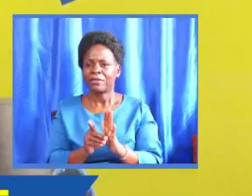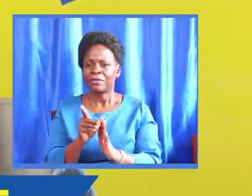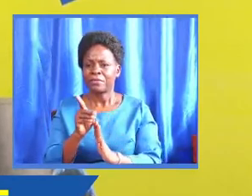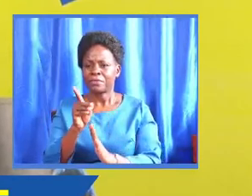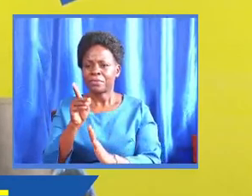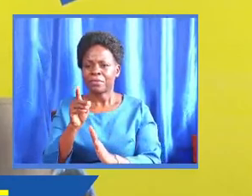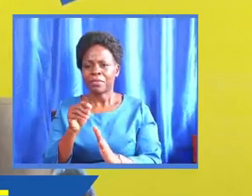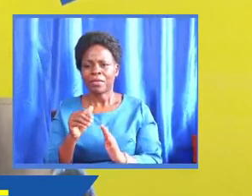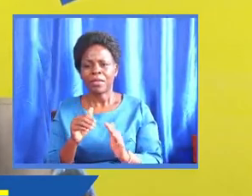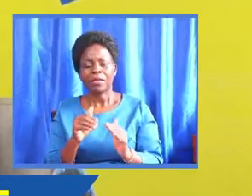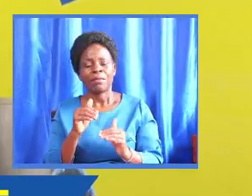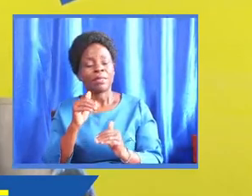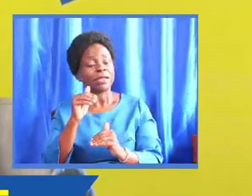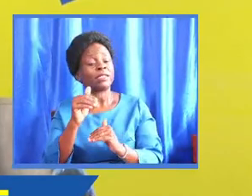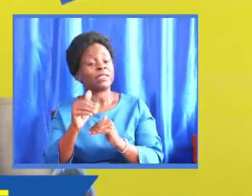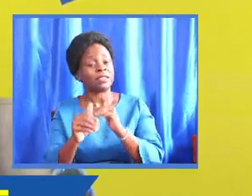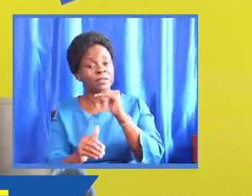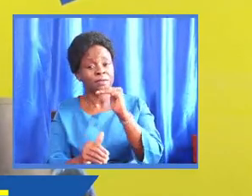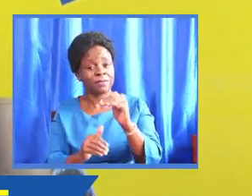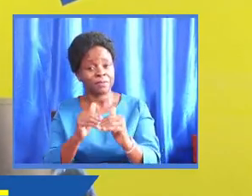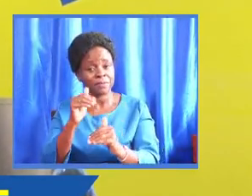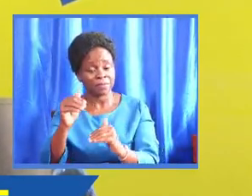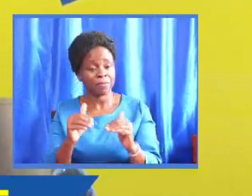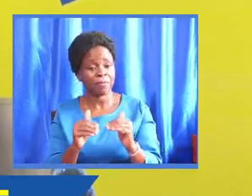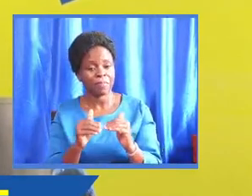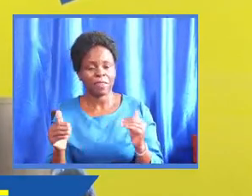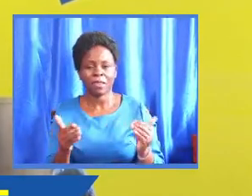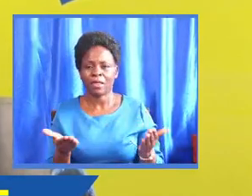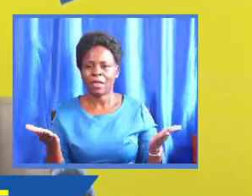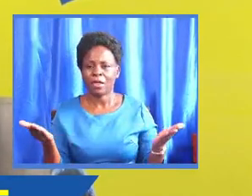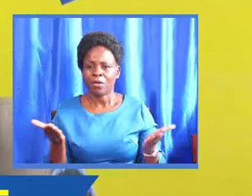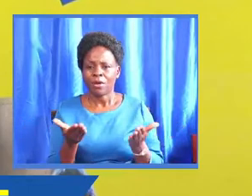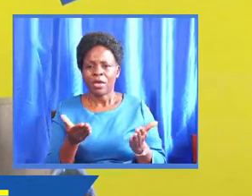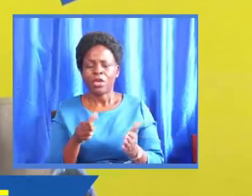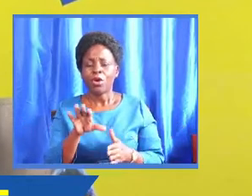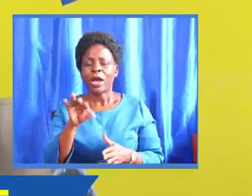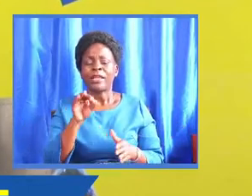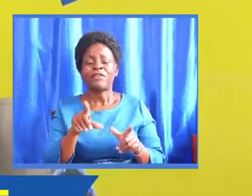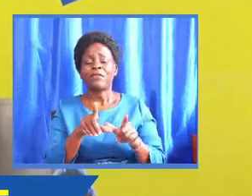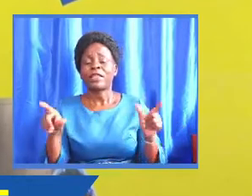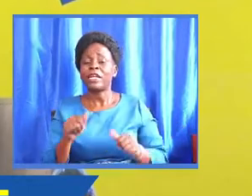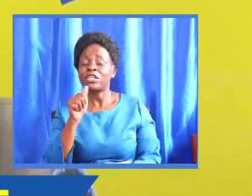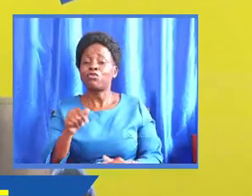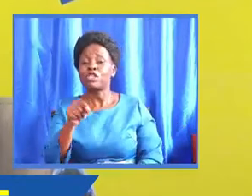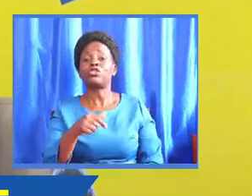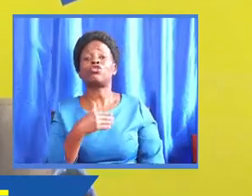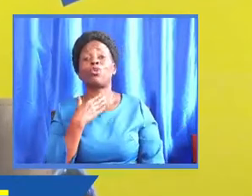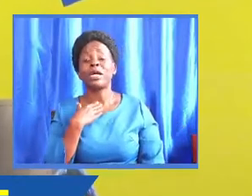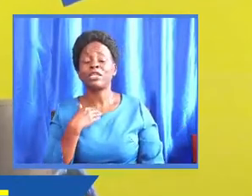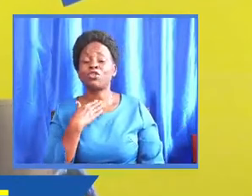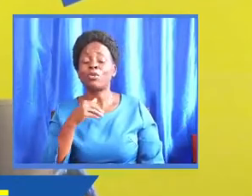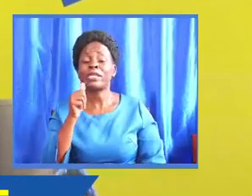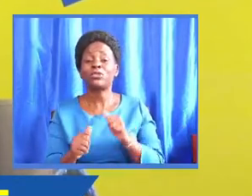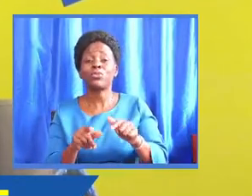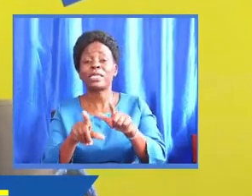phase is the pre-purchase stage, where you identify the land that you want,